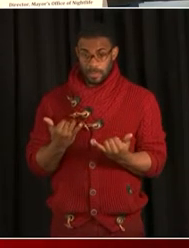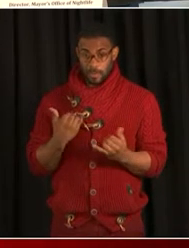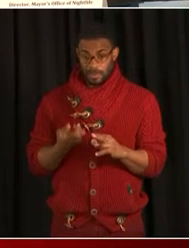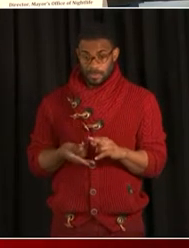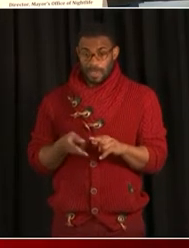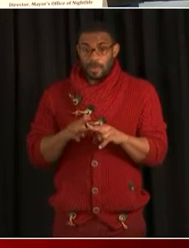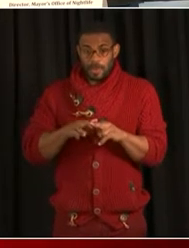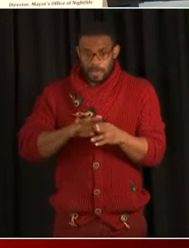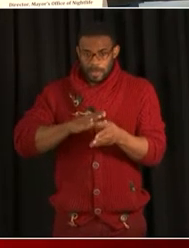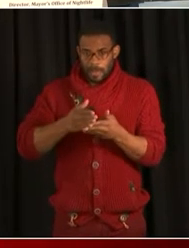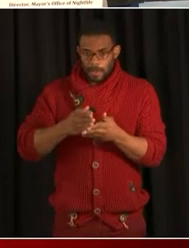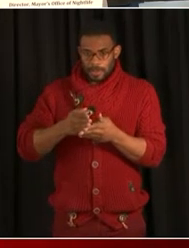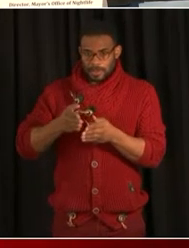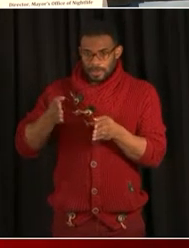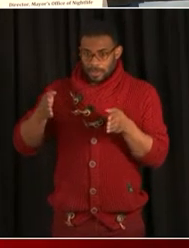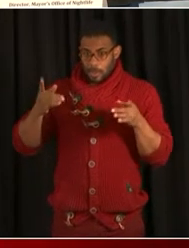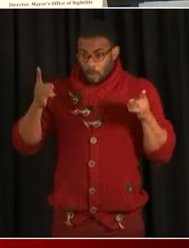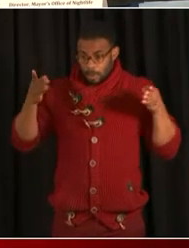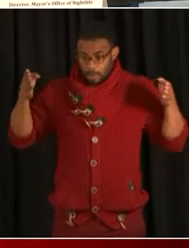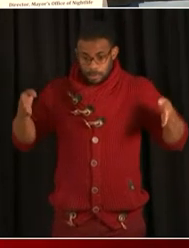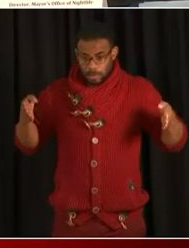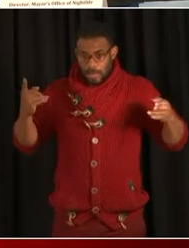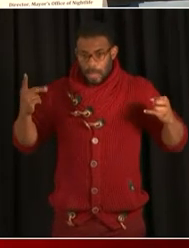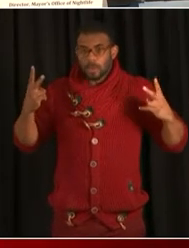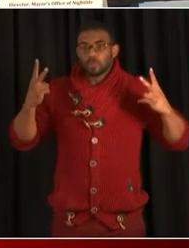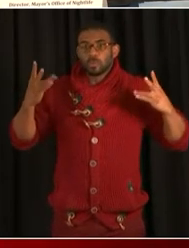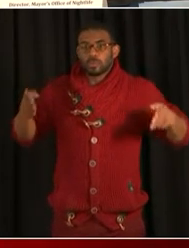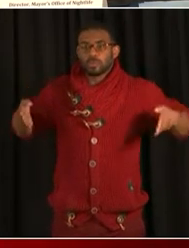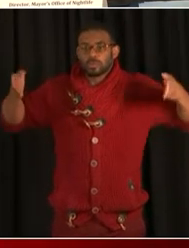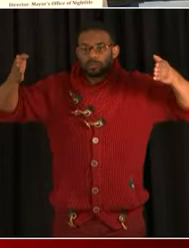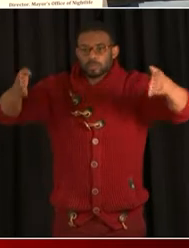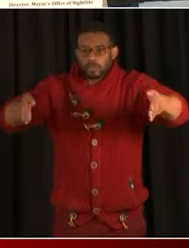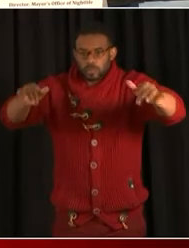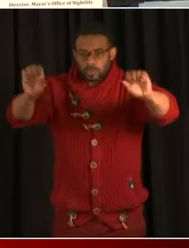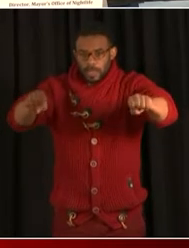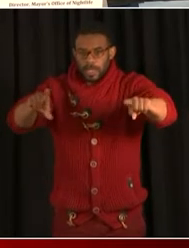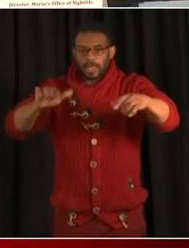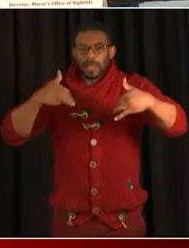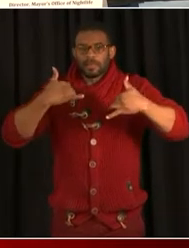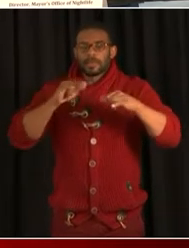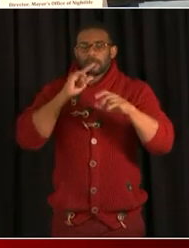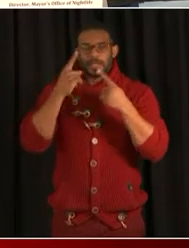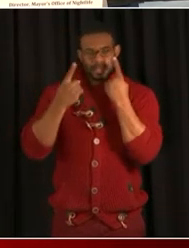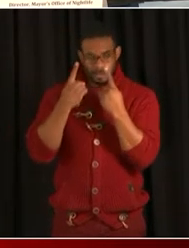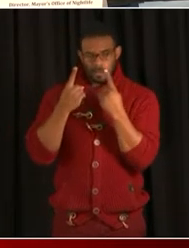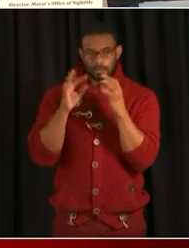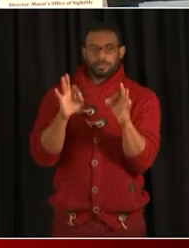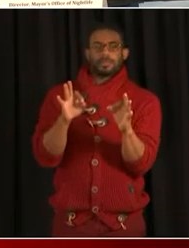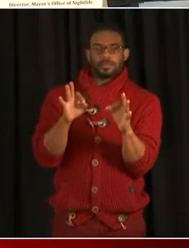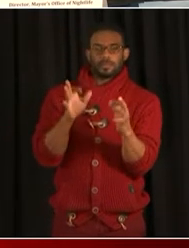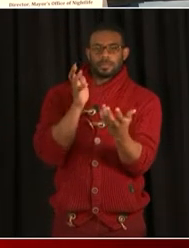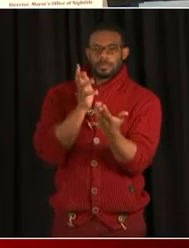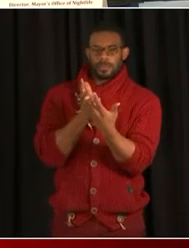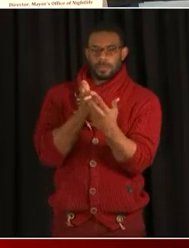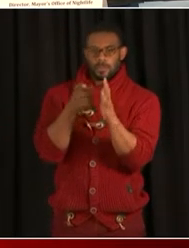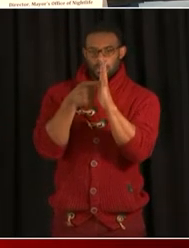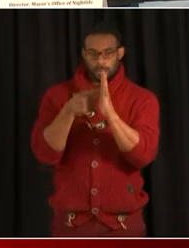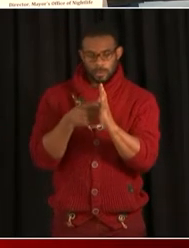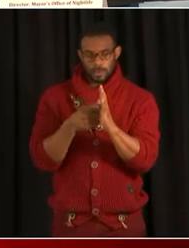now increased the amount of sides from 1 to 2 that you are able to have and still be considered outdoor